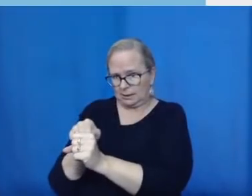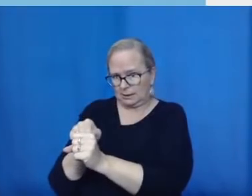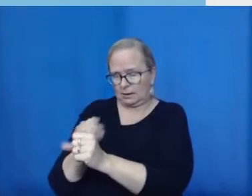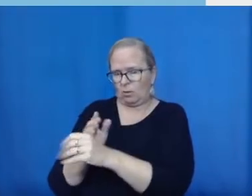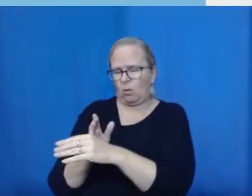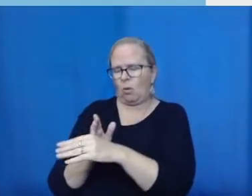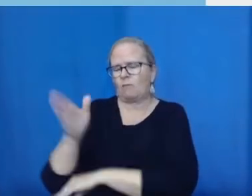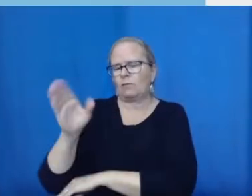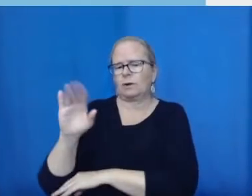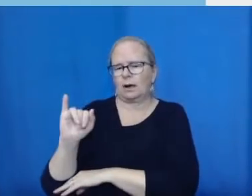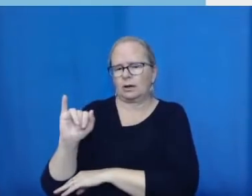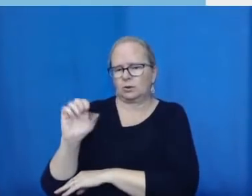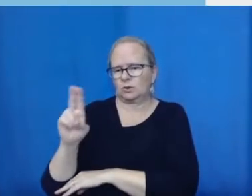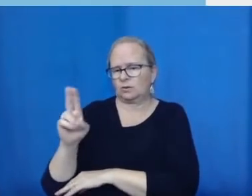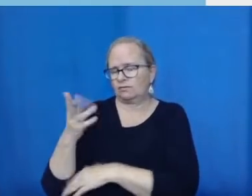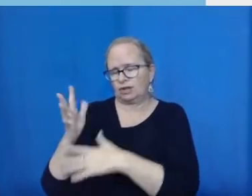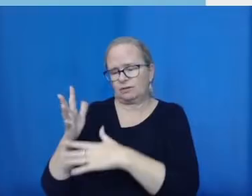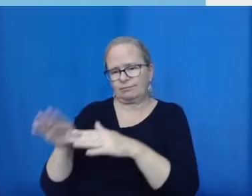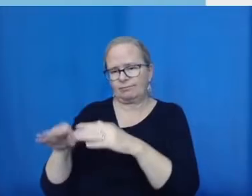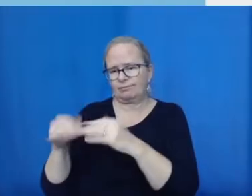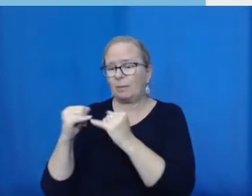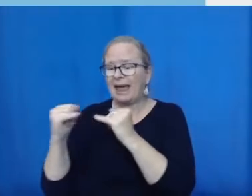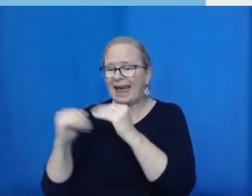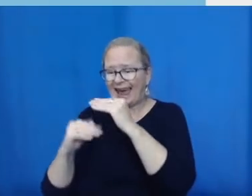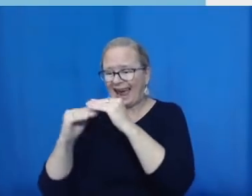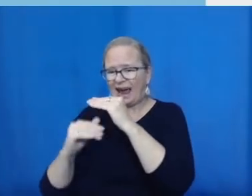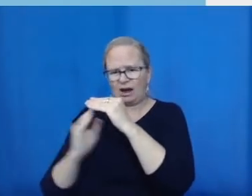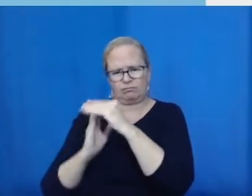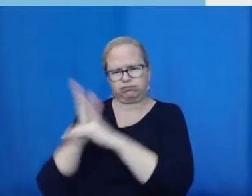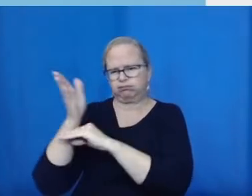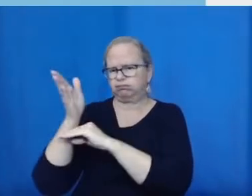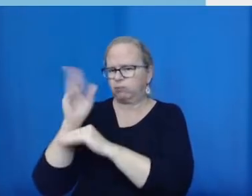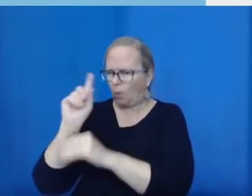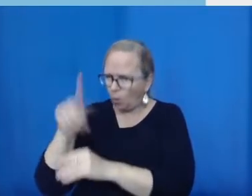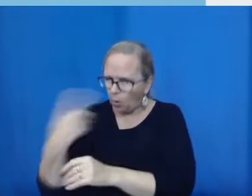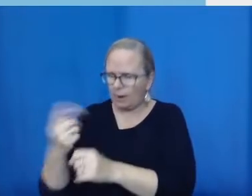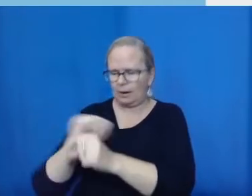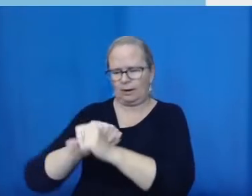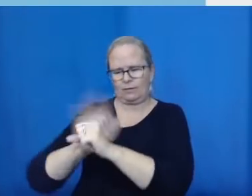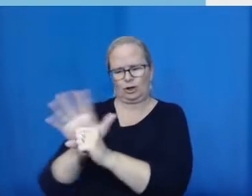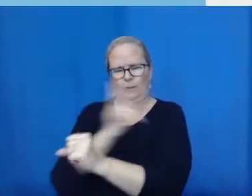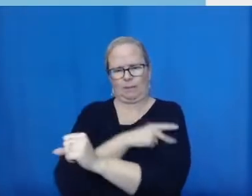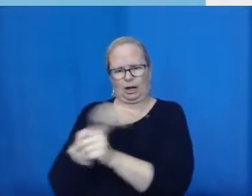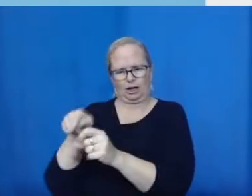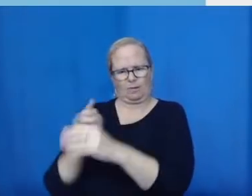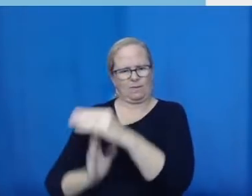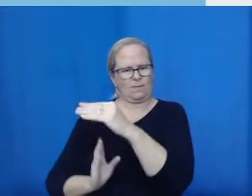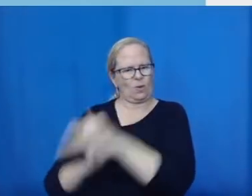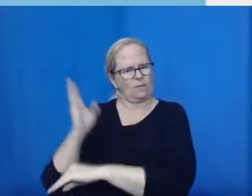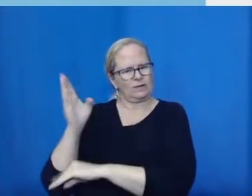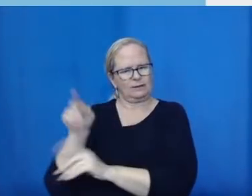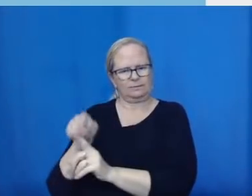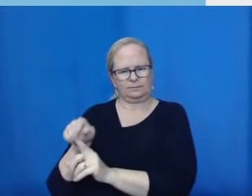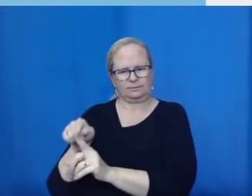a need to worry about triage. So that sort of became what more Albertans learned